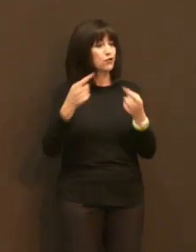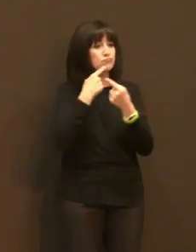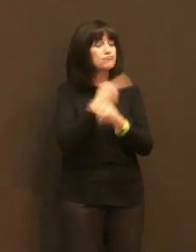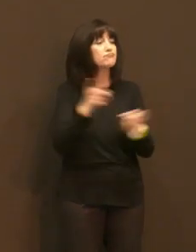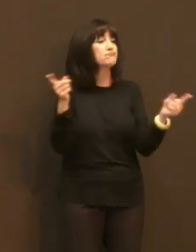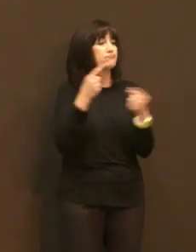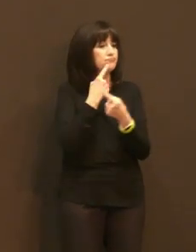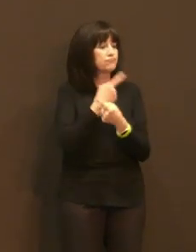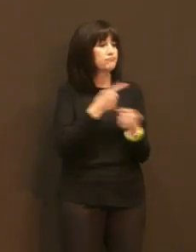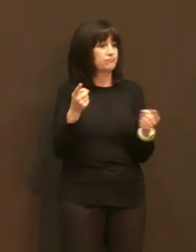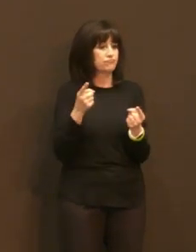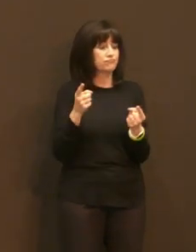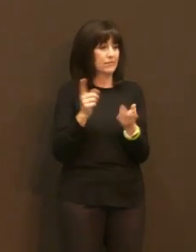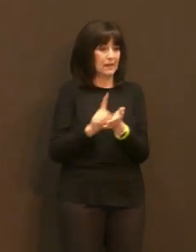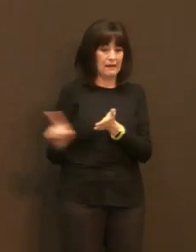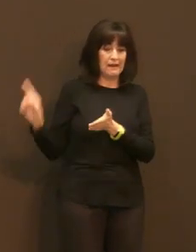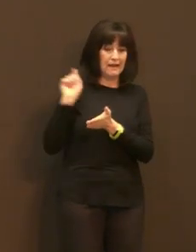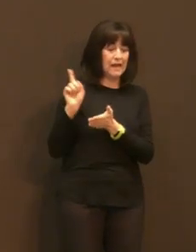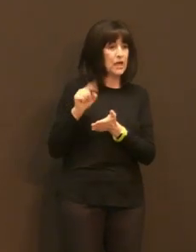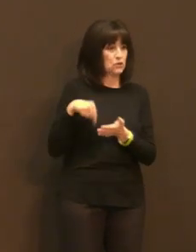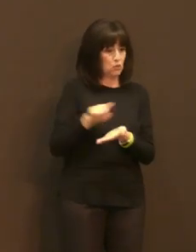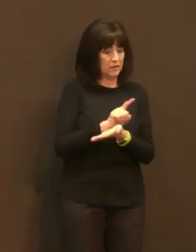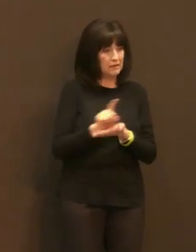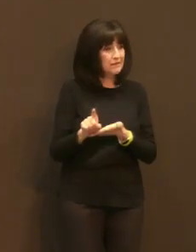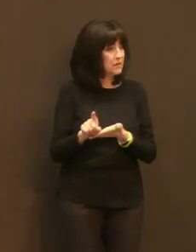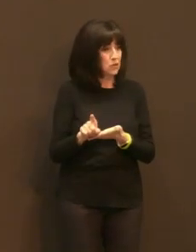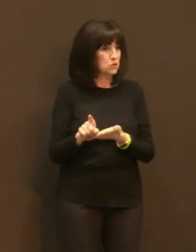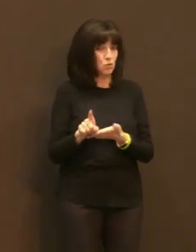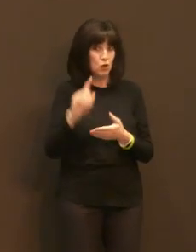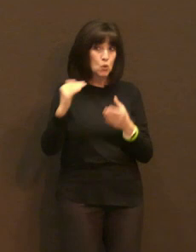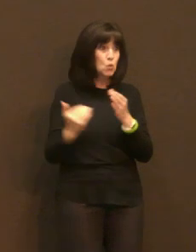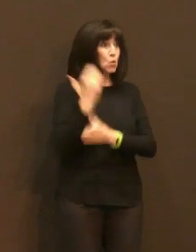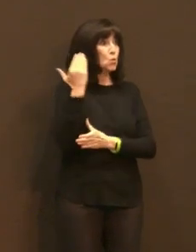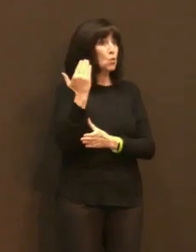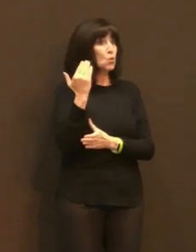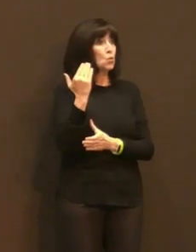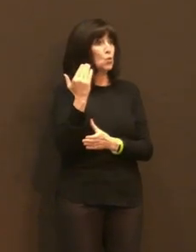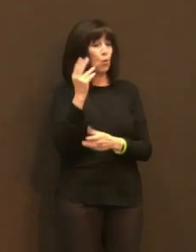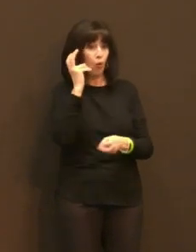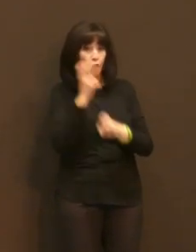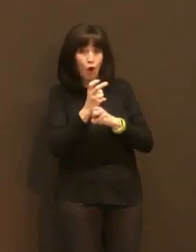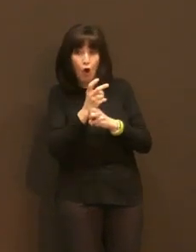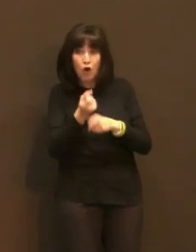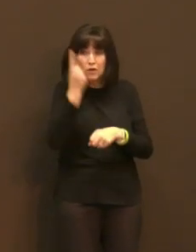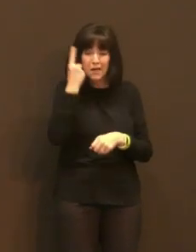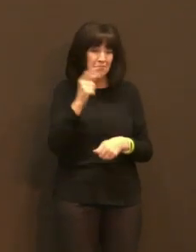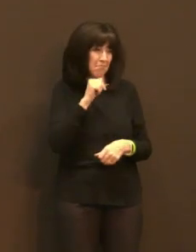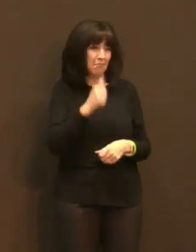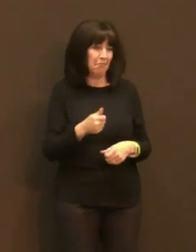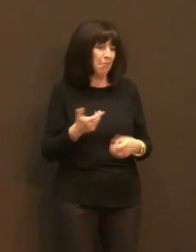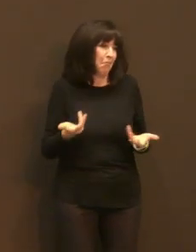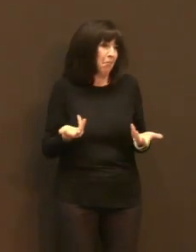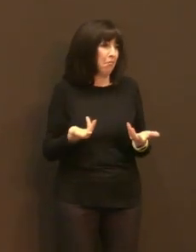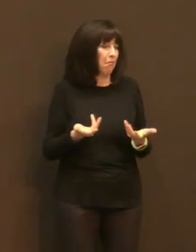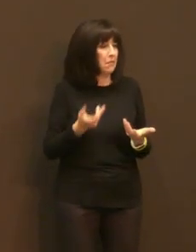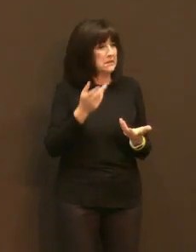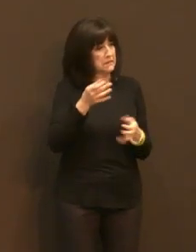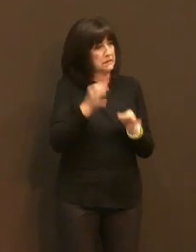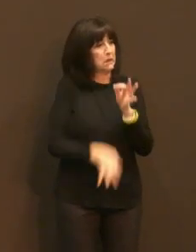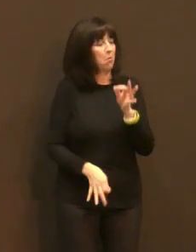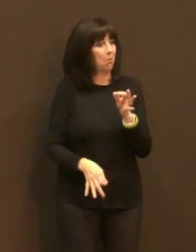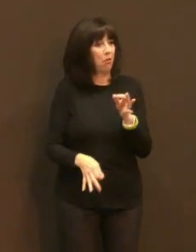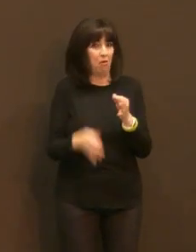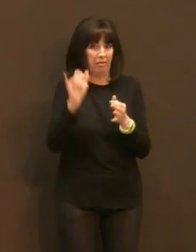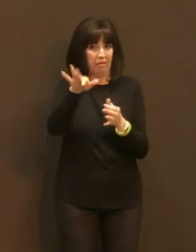last couple of weeks, and we presented it today. It's not anything mysterious, and so it's mostly